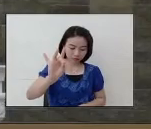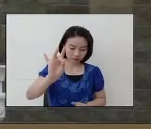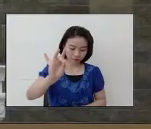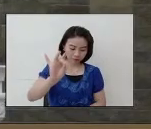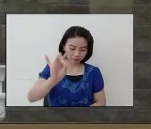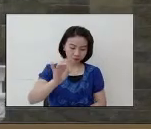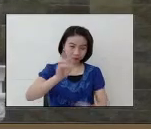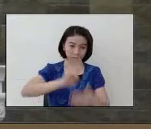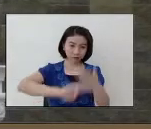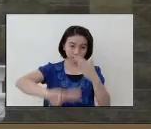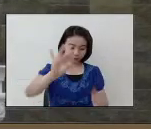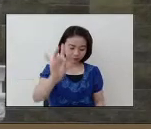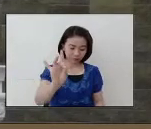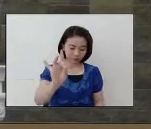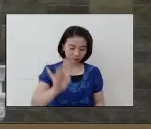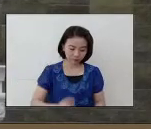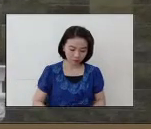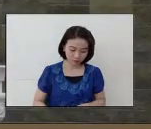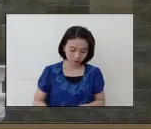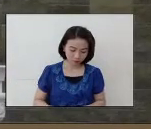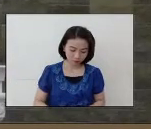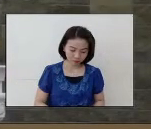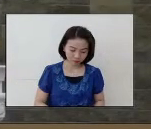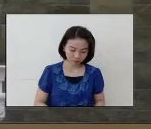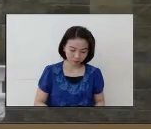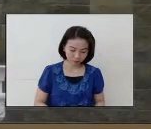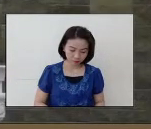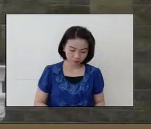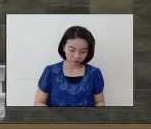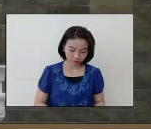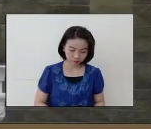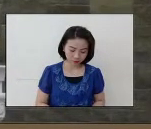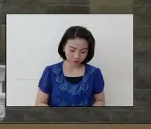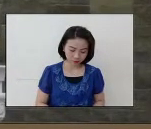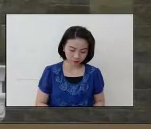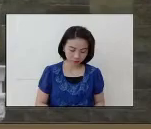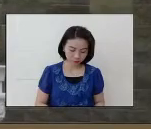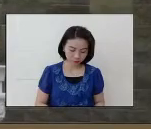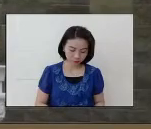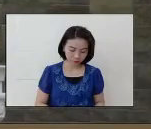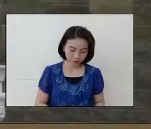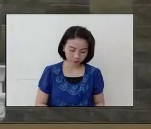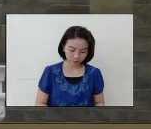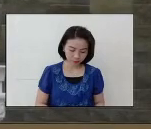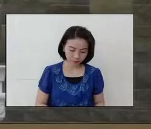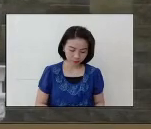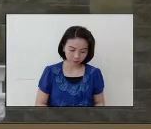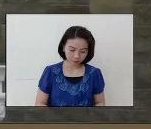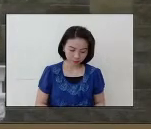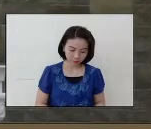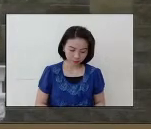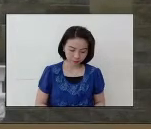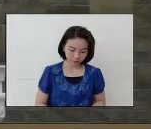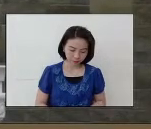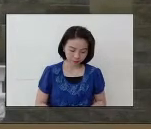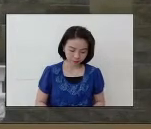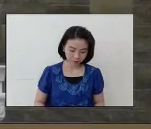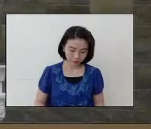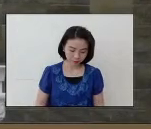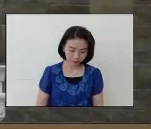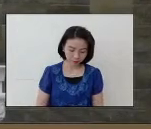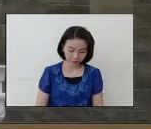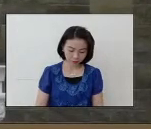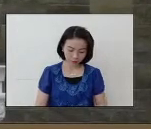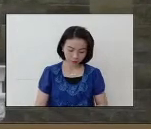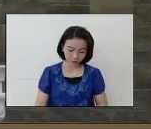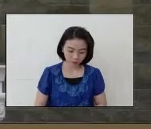brethren, whatsoever things are true, whatsoever things are honest, whatsoever